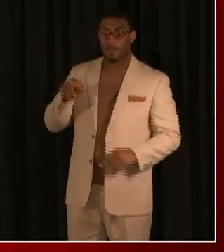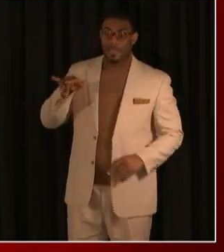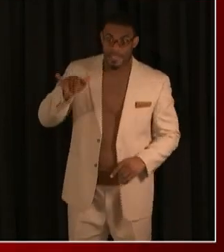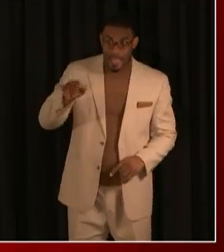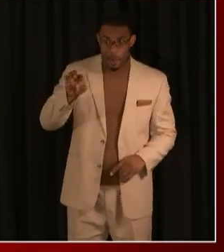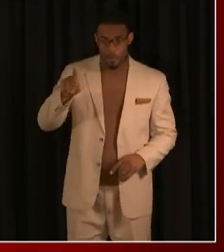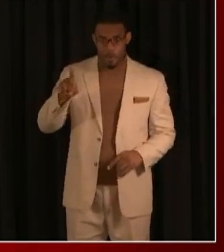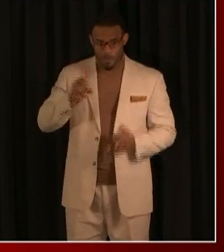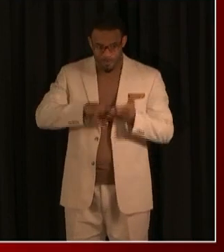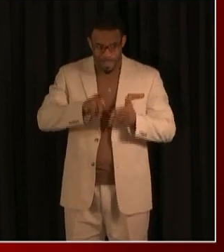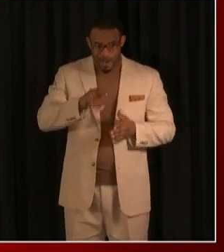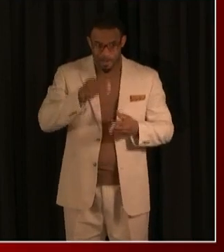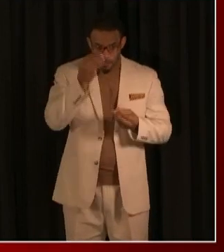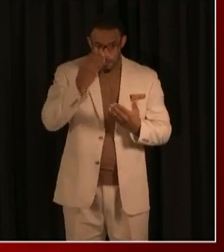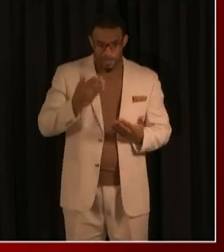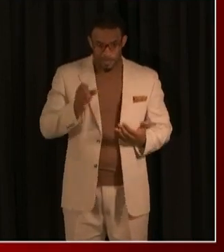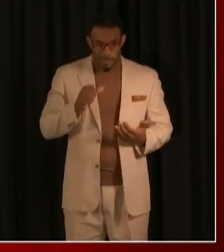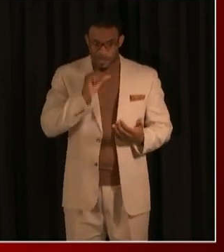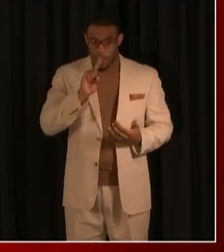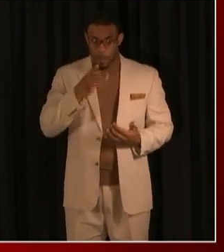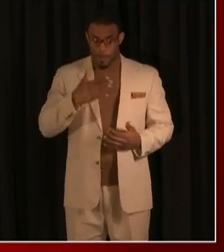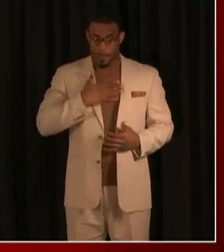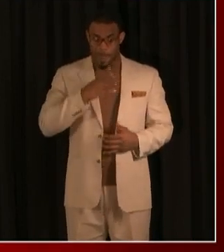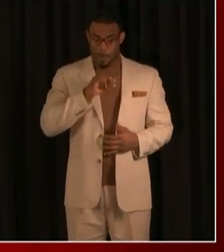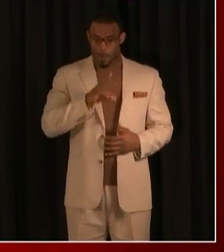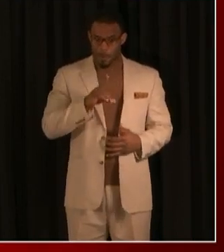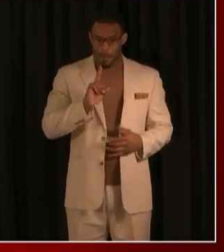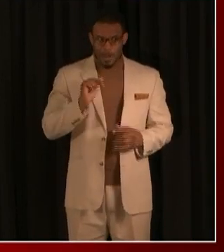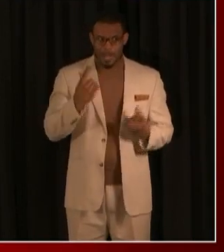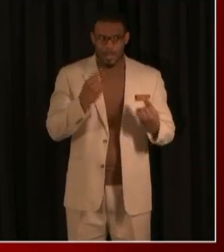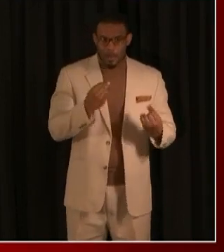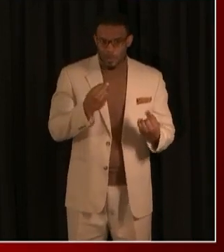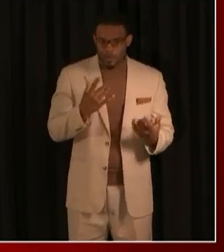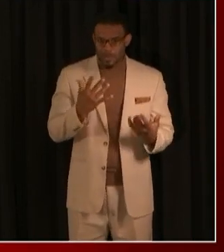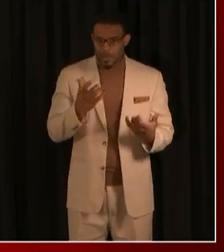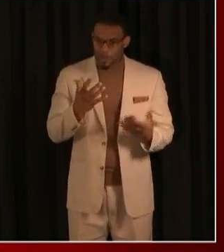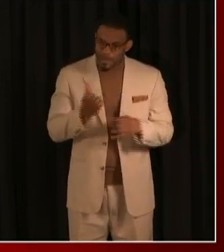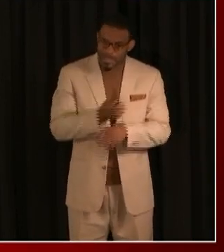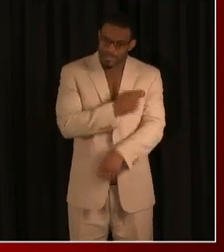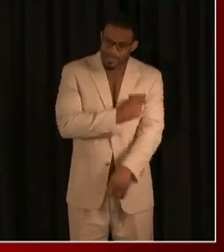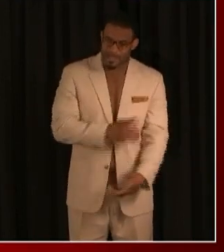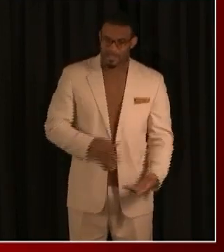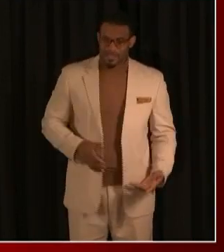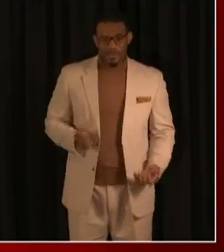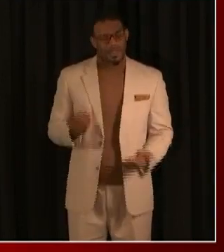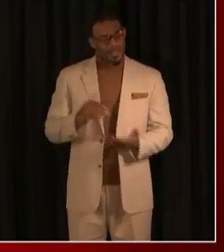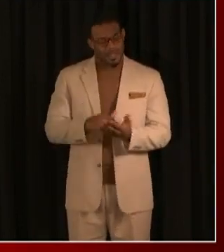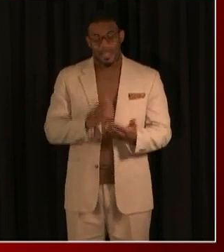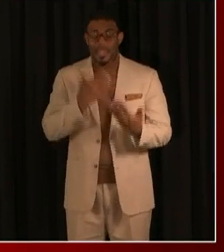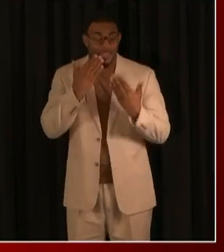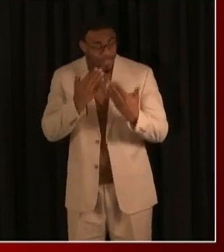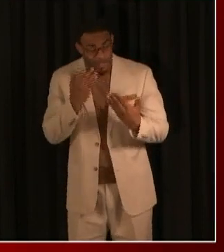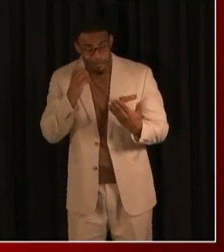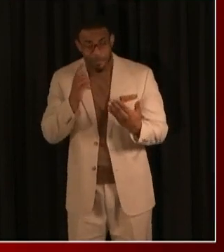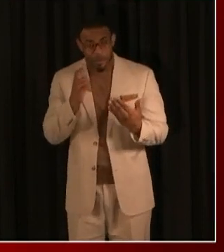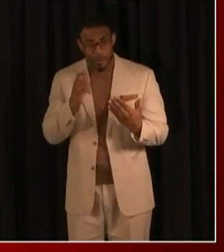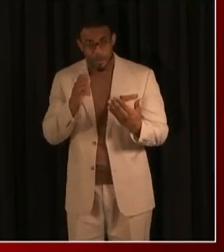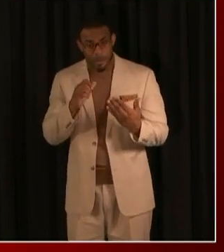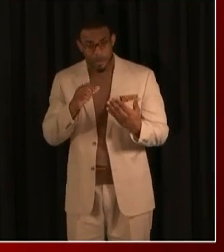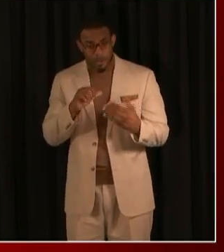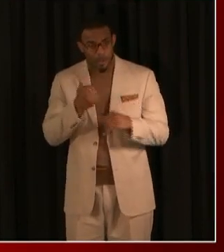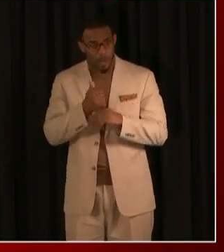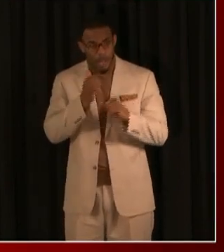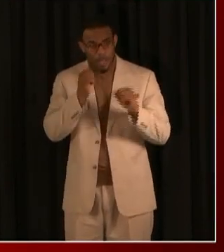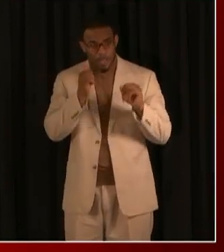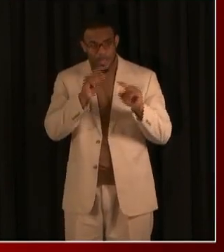me to find out information and where can they go, because they want to get the vaccine. So again, I want to say thank you. I just